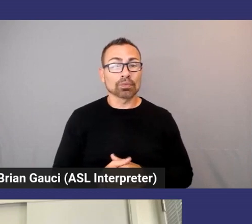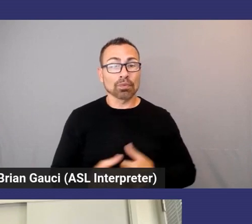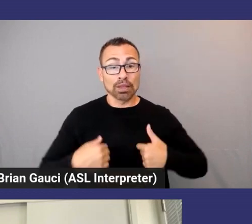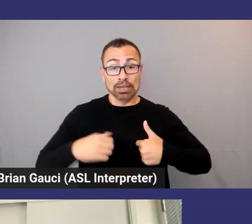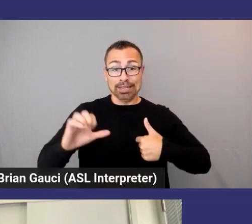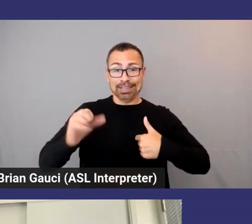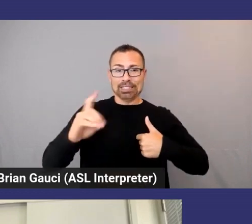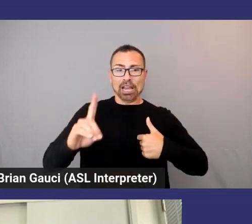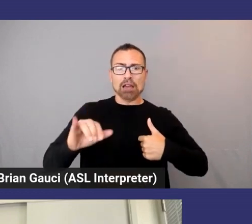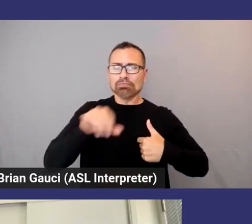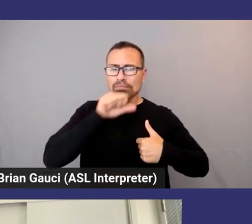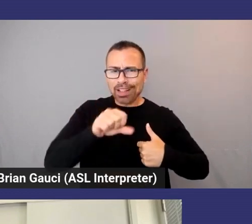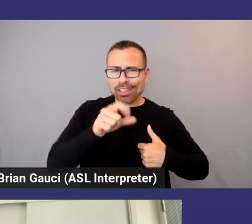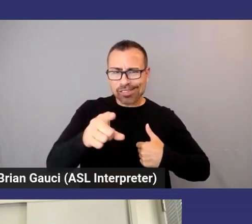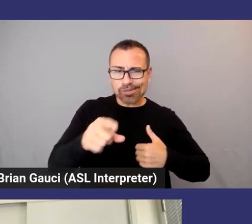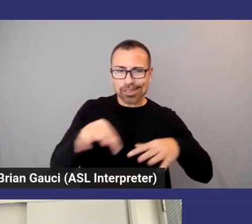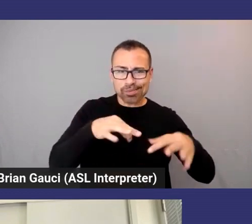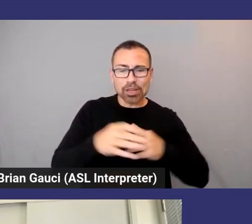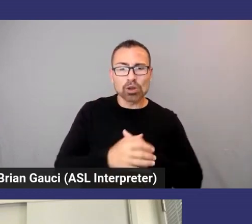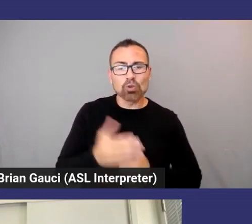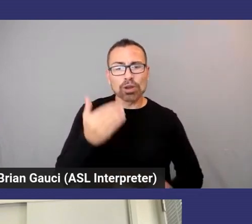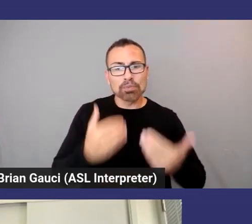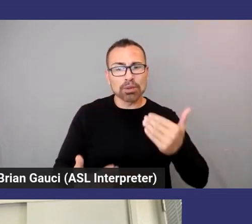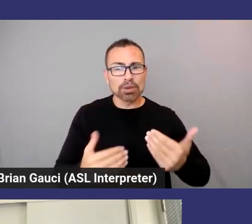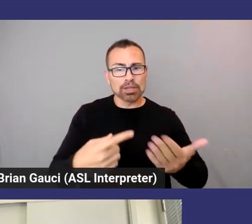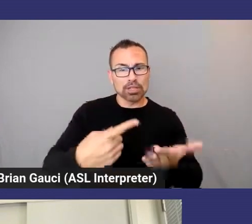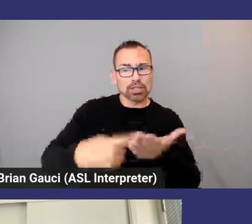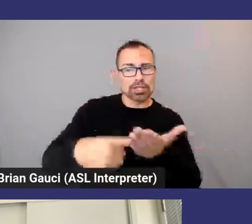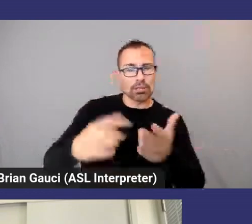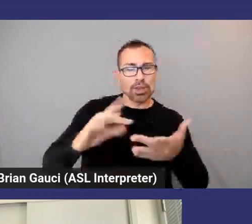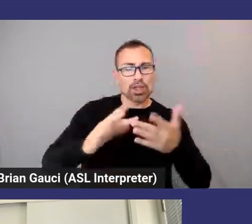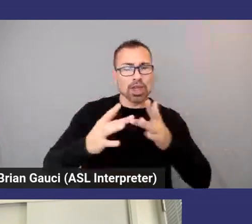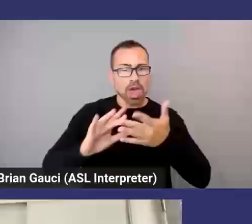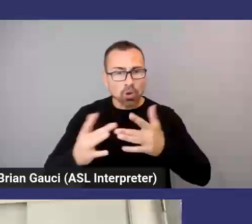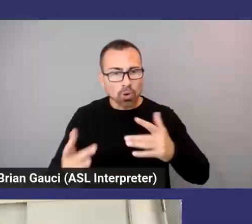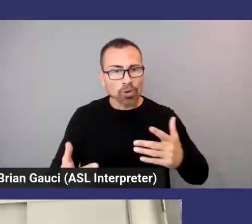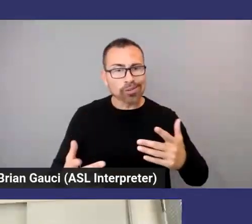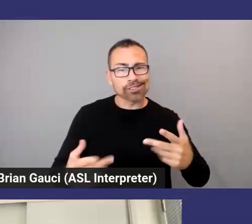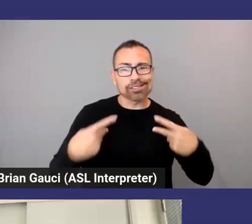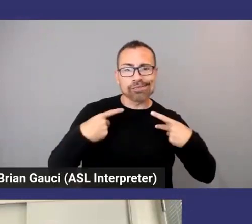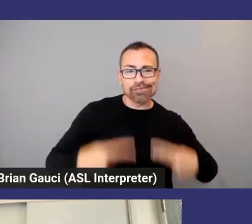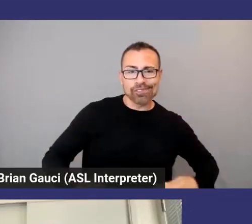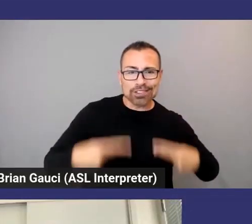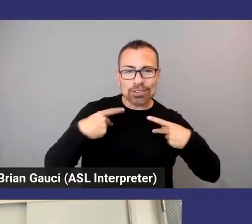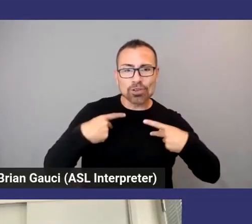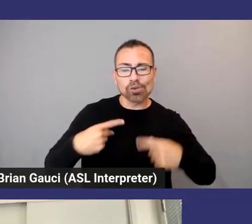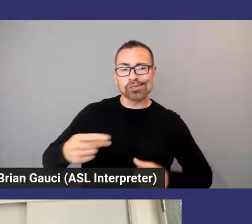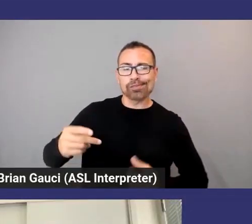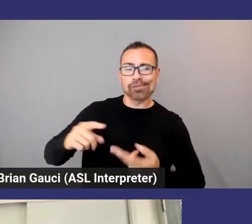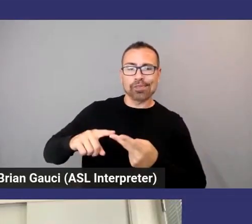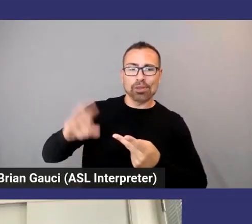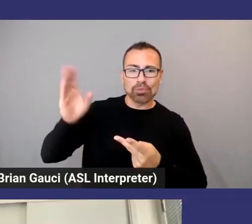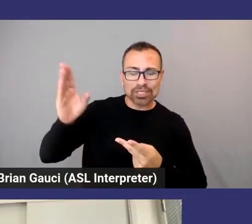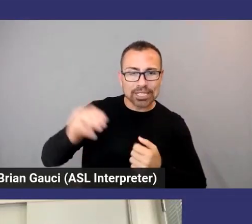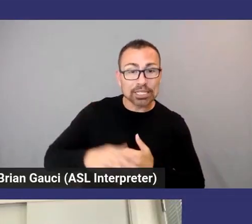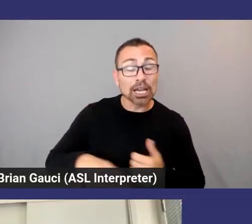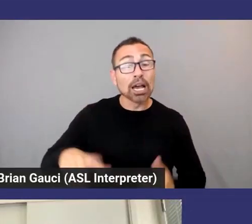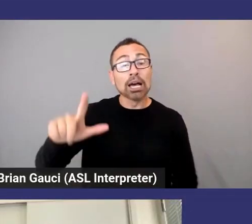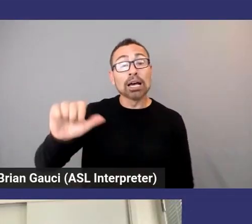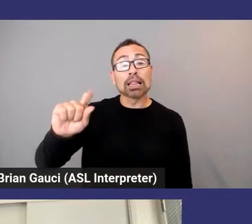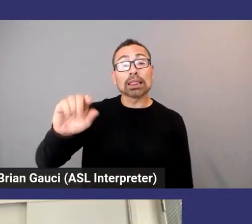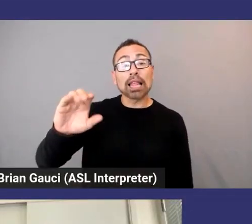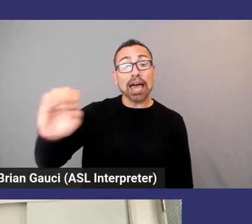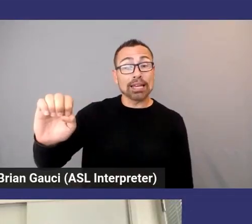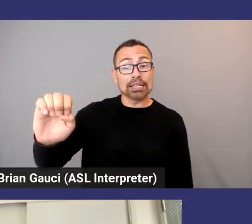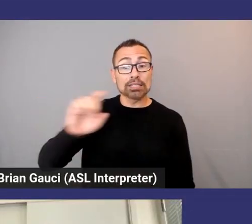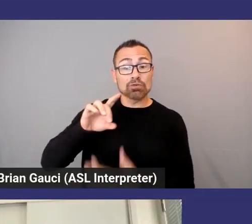physical layer network, maybe the presentation layer. Lattice is really coming in at the application layer. So tell me